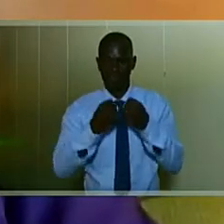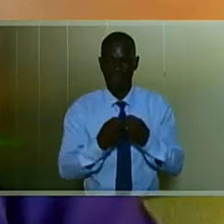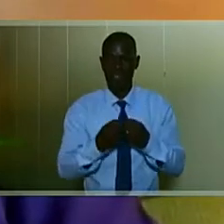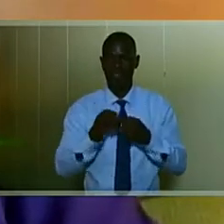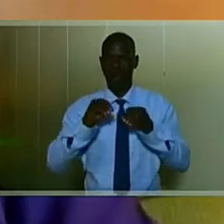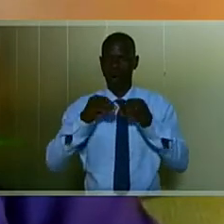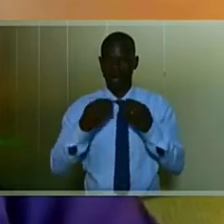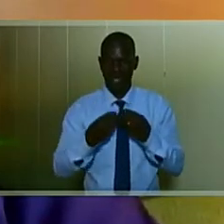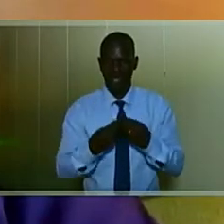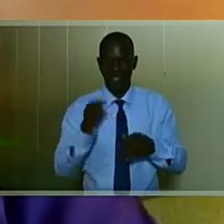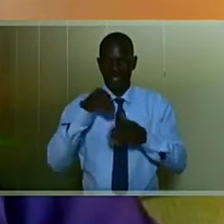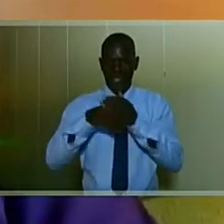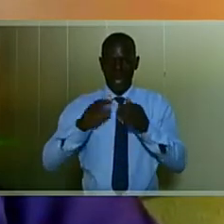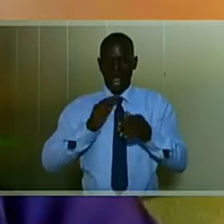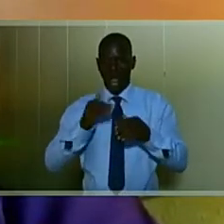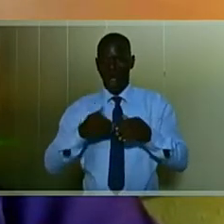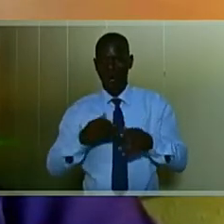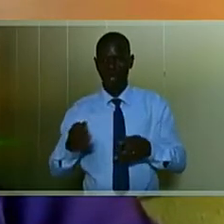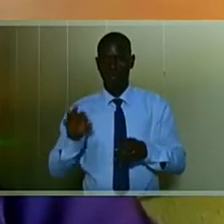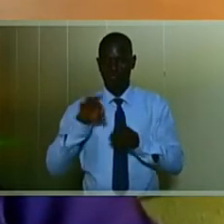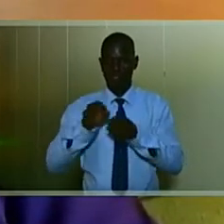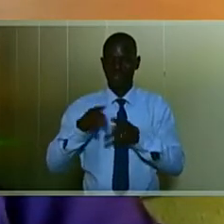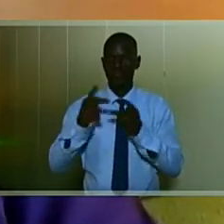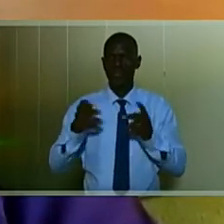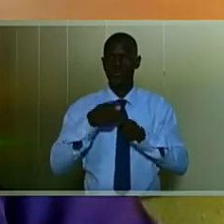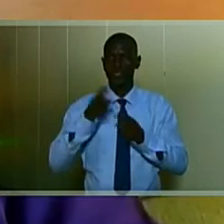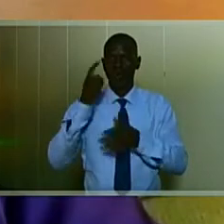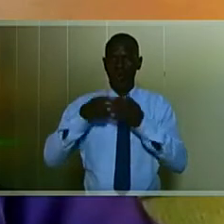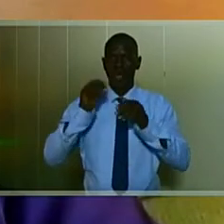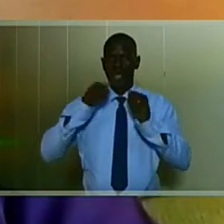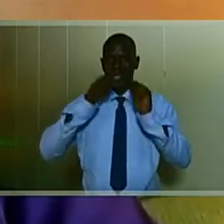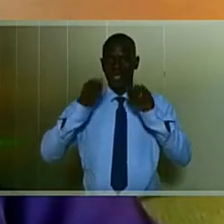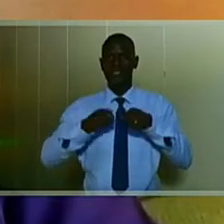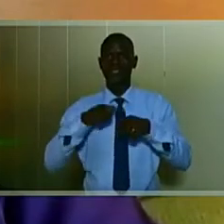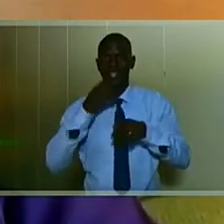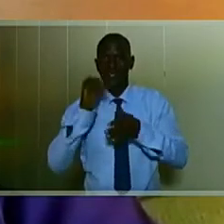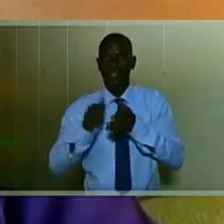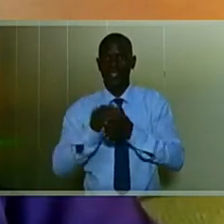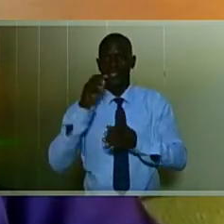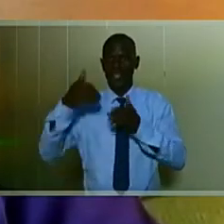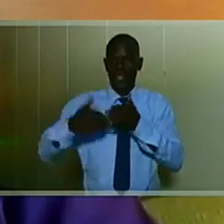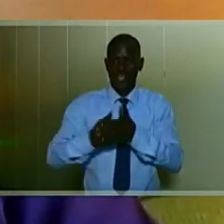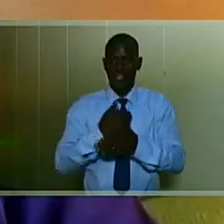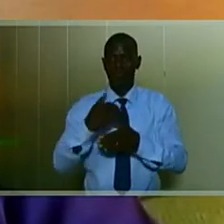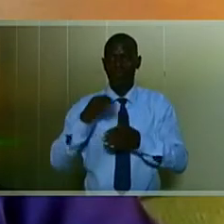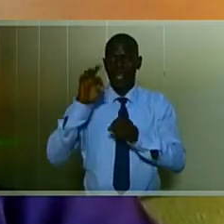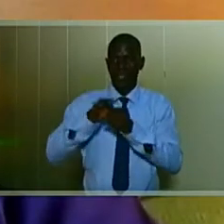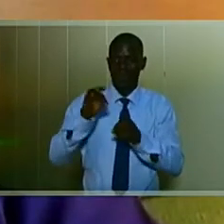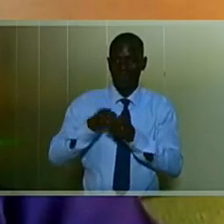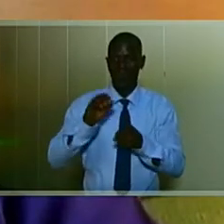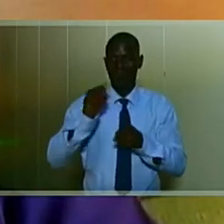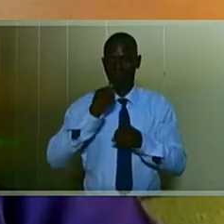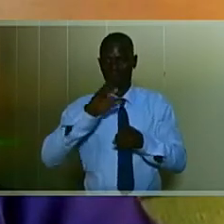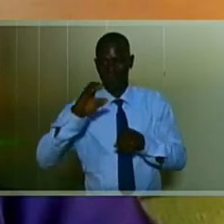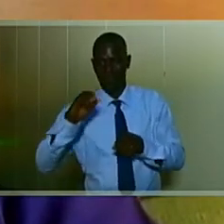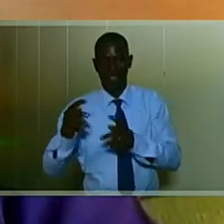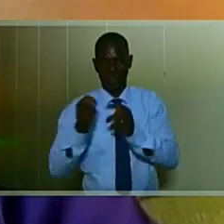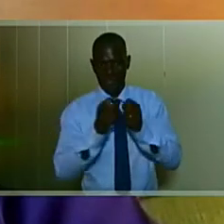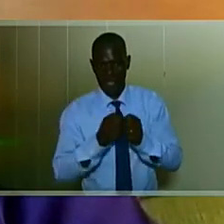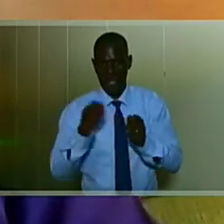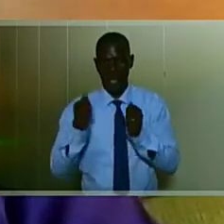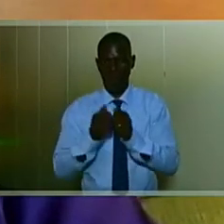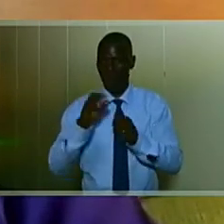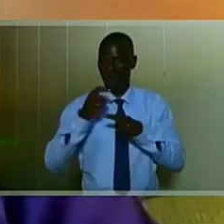our constituency. But what I can assure you is that the new Electoral Act, together with the very fundamental